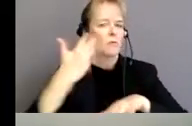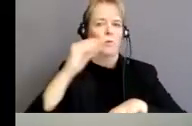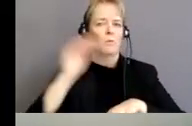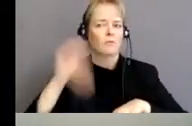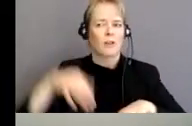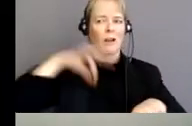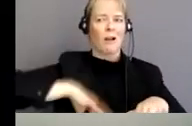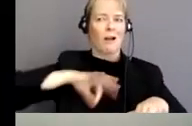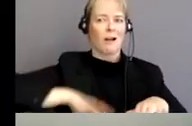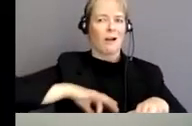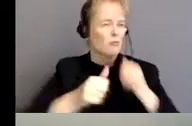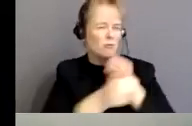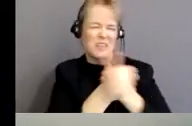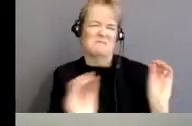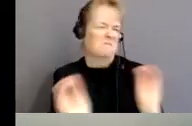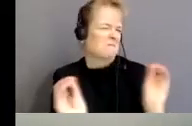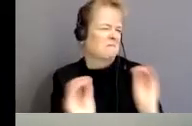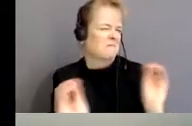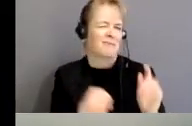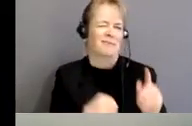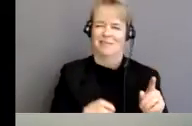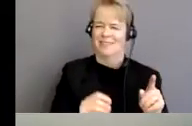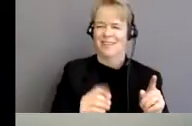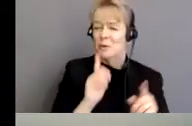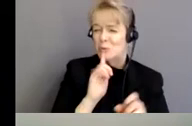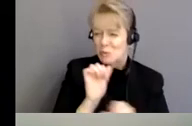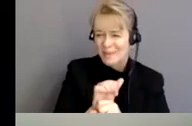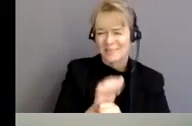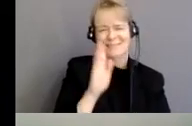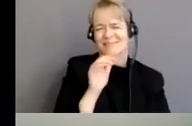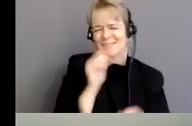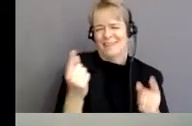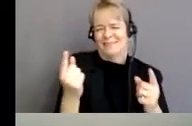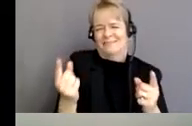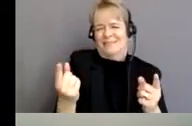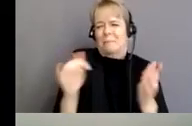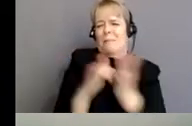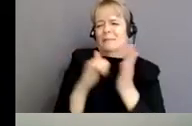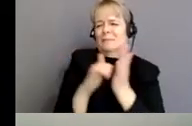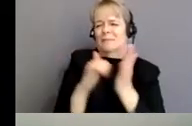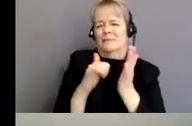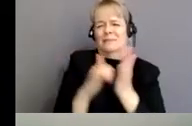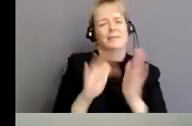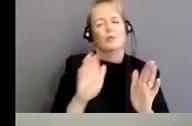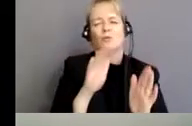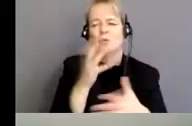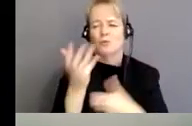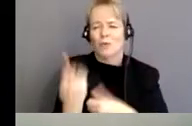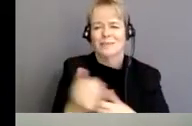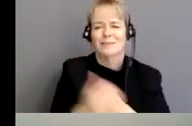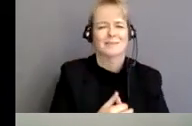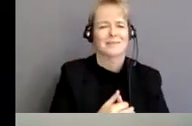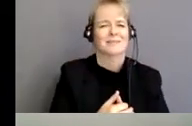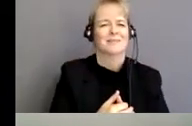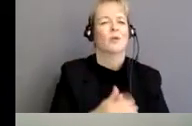doesn't happen in the real world, the legitimate world. So, some of the warning signs: high pressure